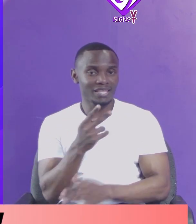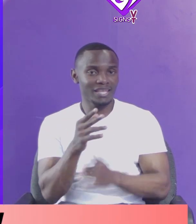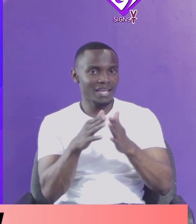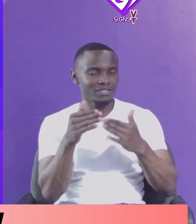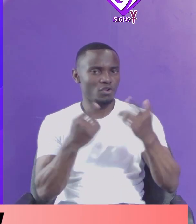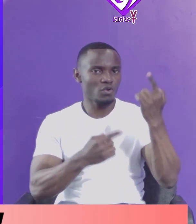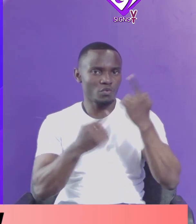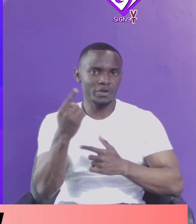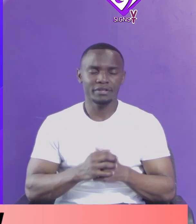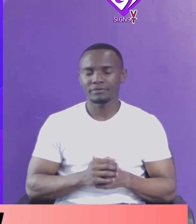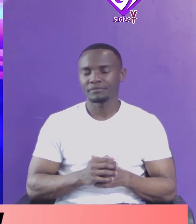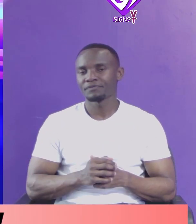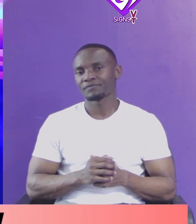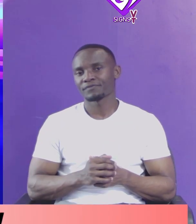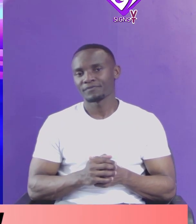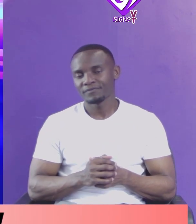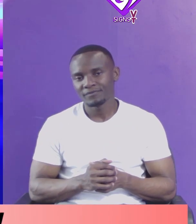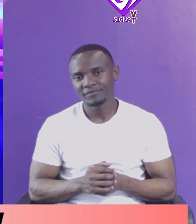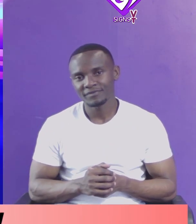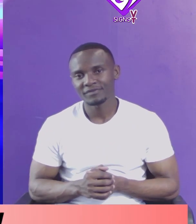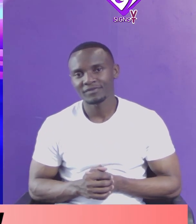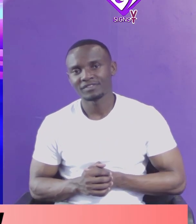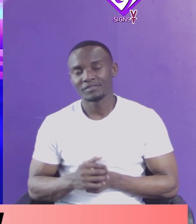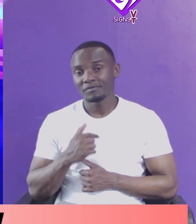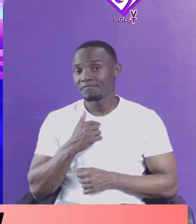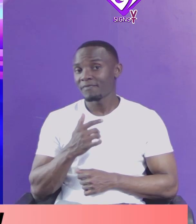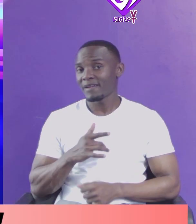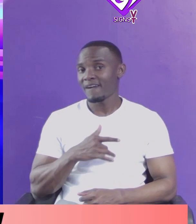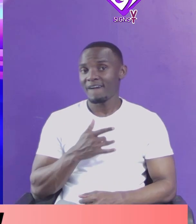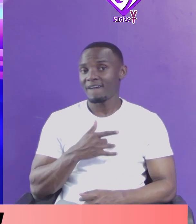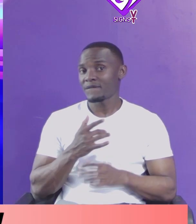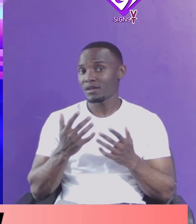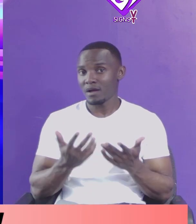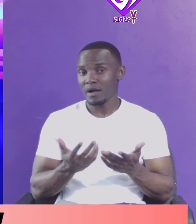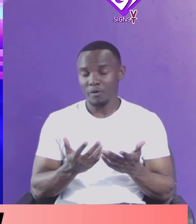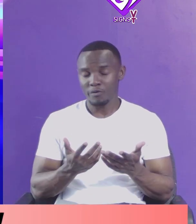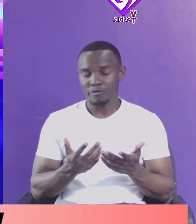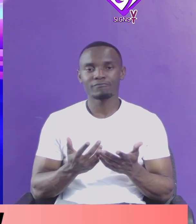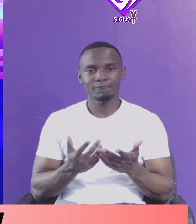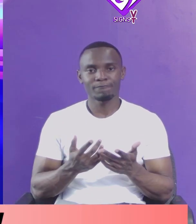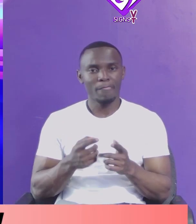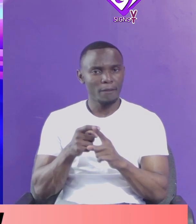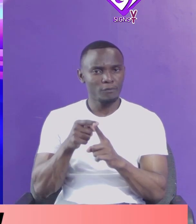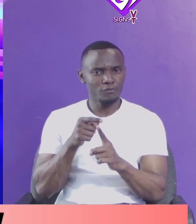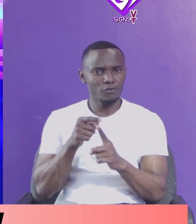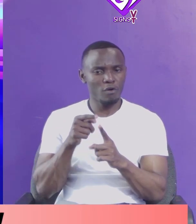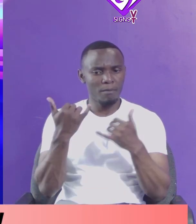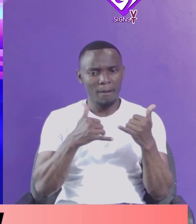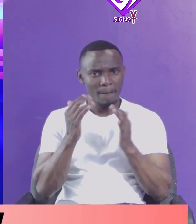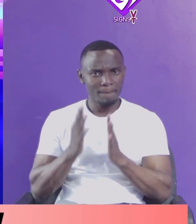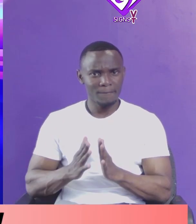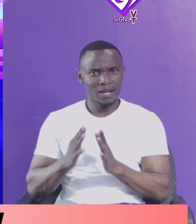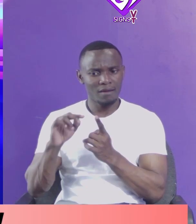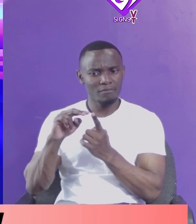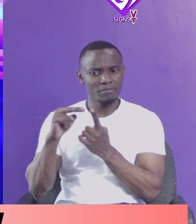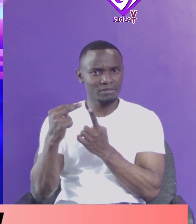to call it? I feel like when looking at from the perspective of a player, I haven't